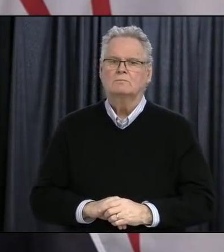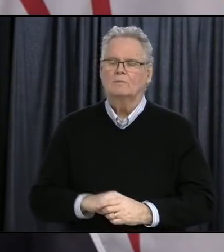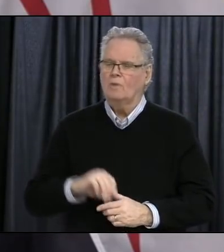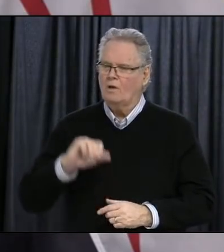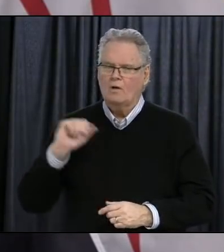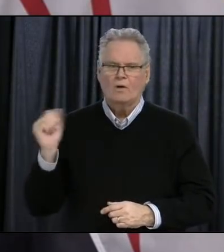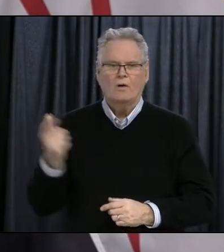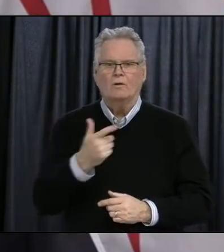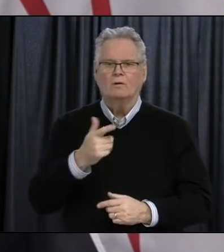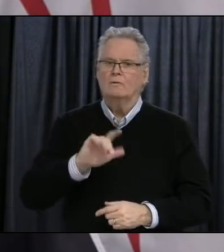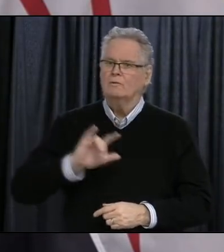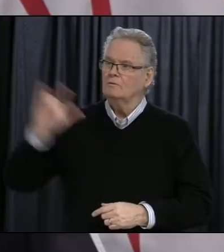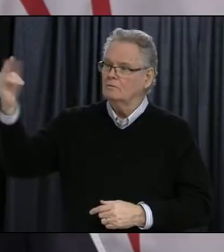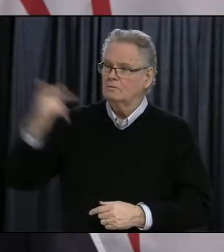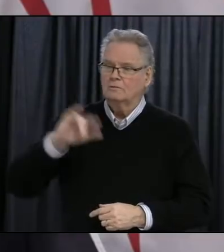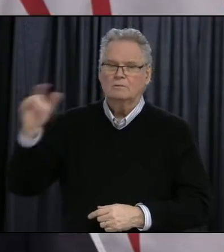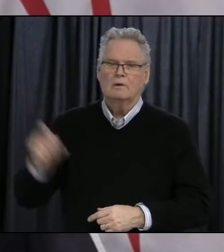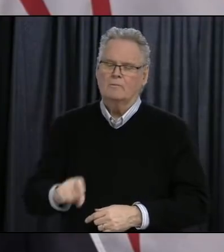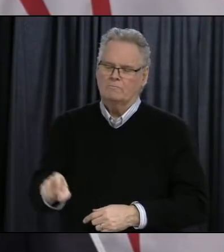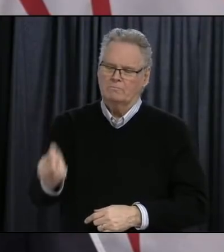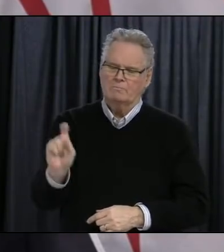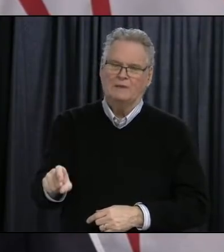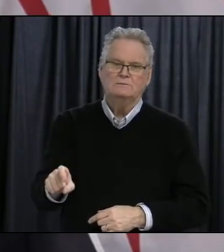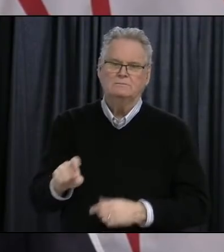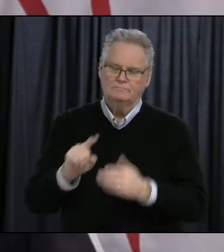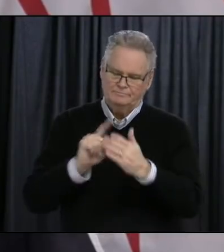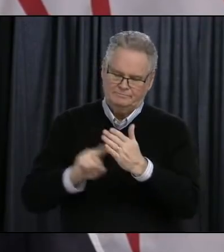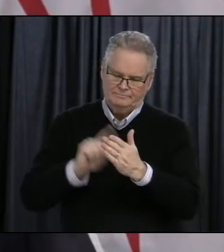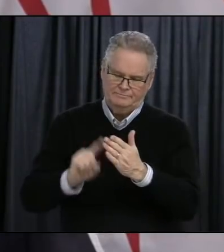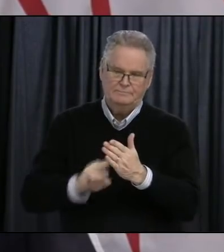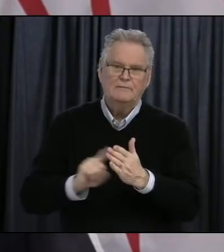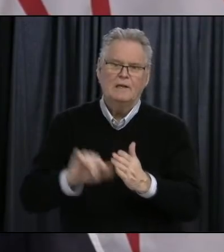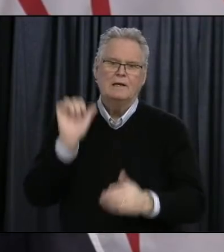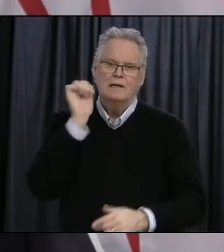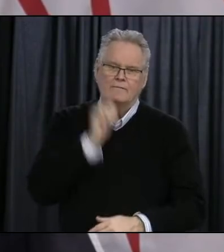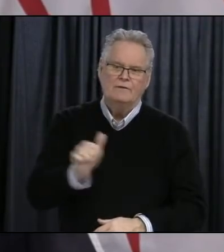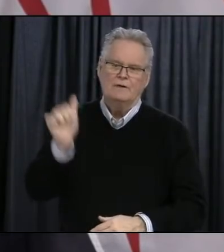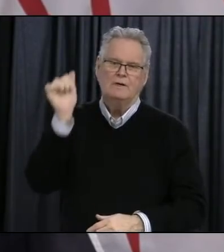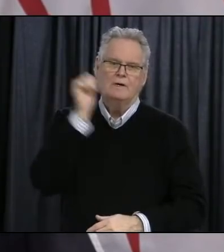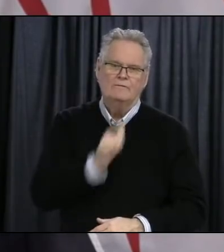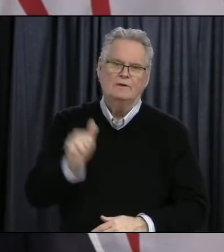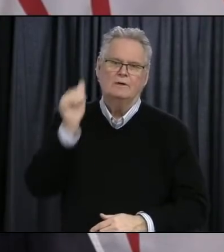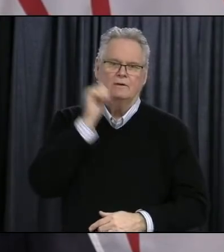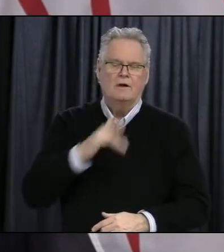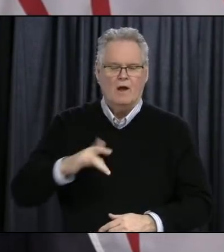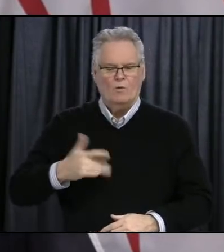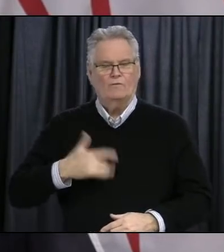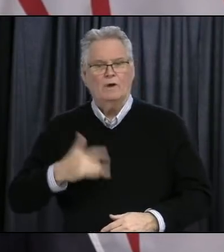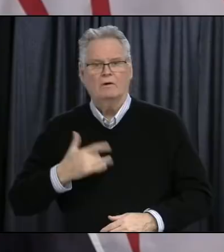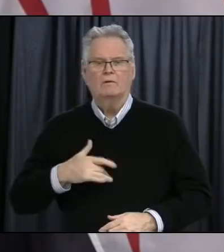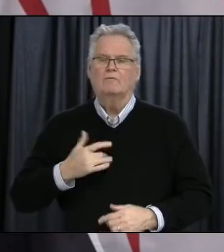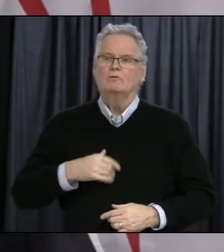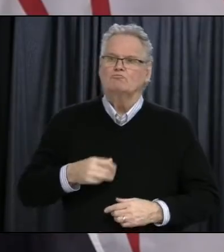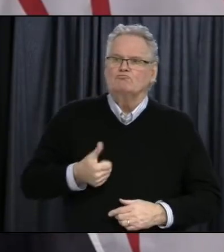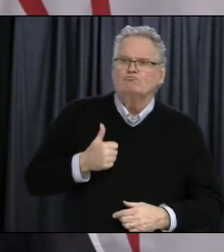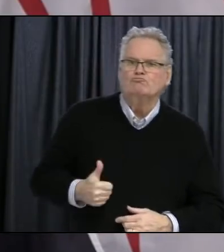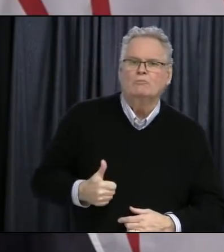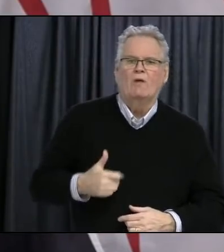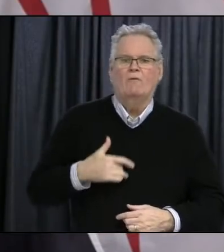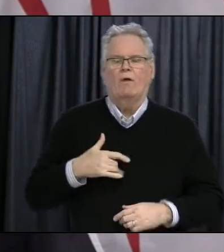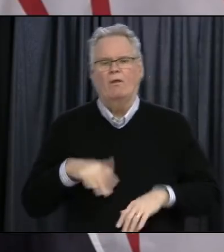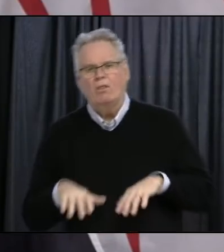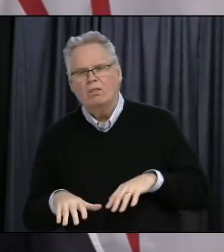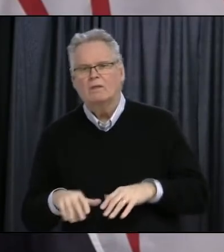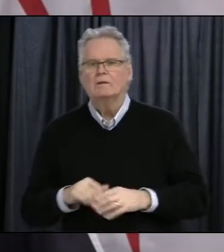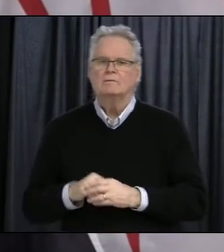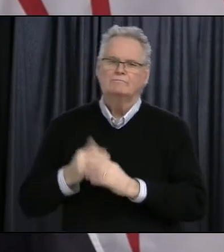email will be sent from the email address the worker provided on the travel form. The reminder email will contain instructions on